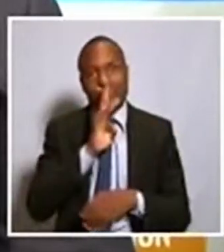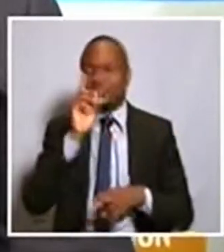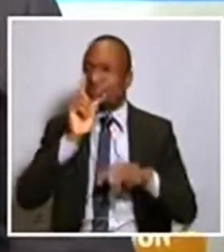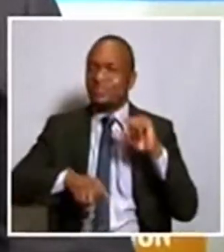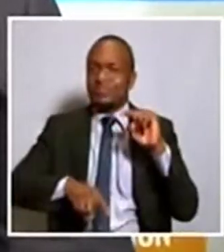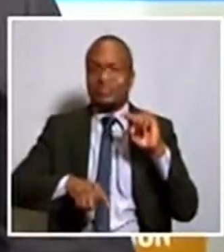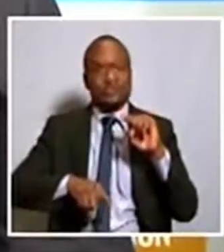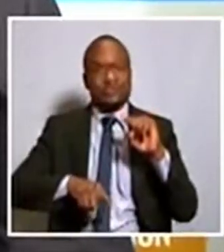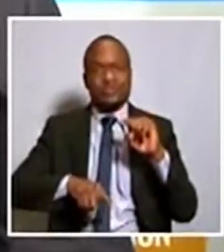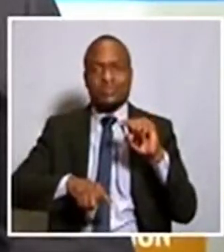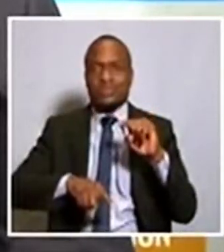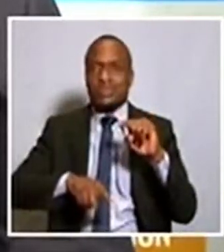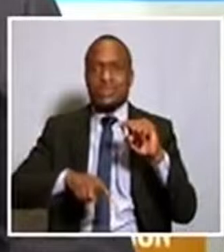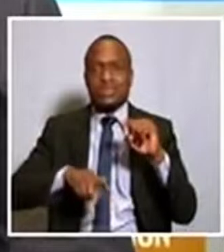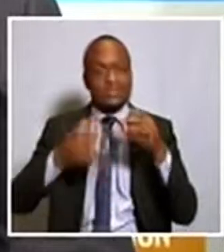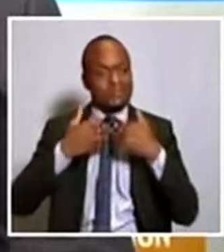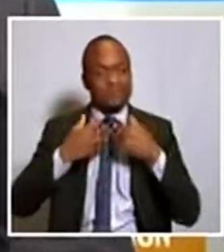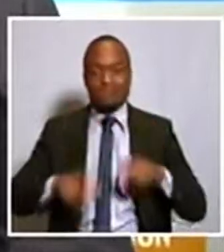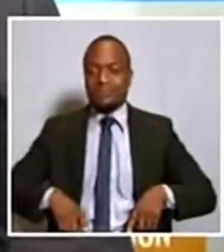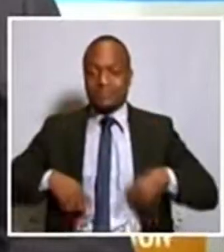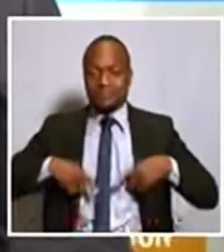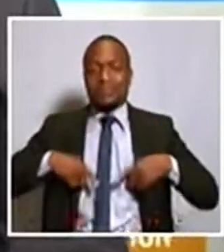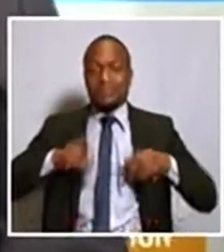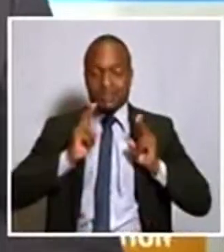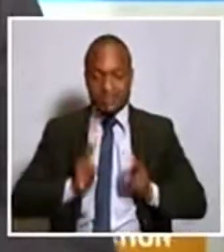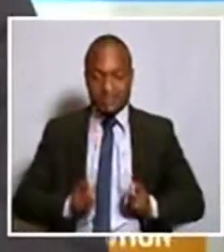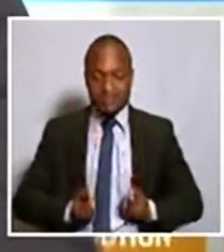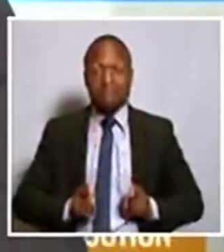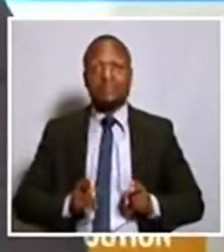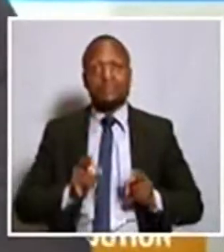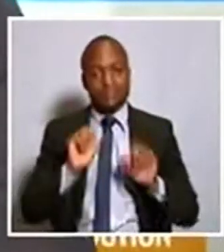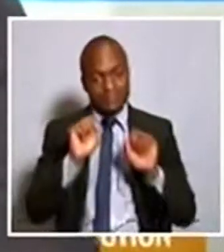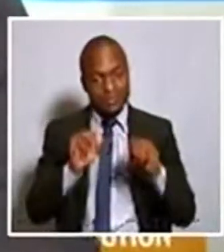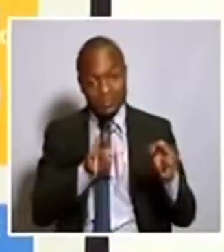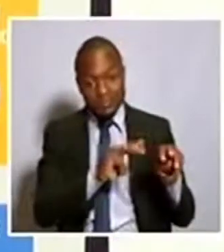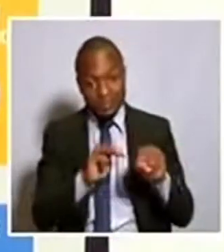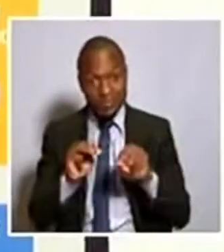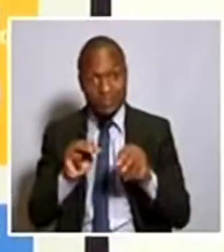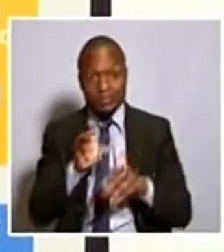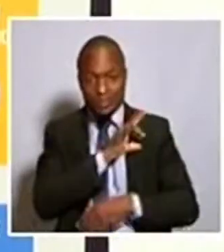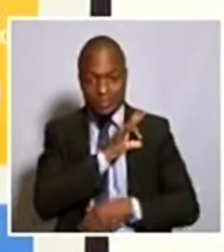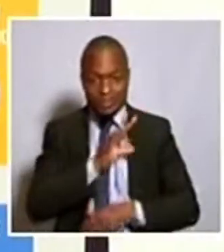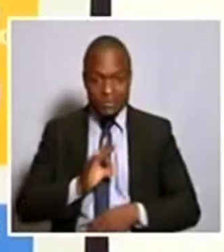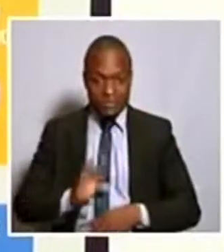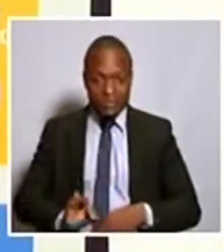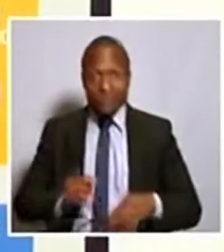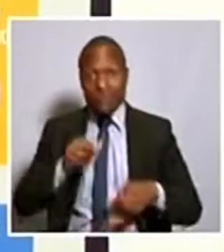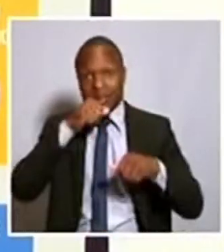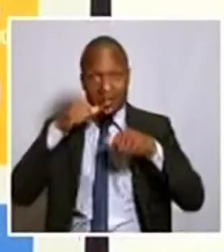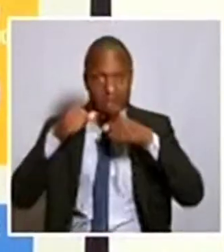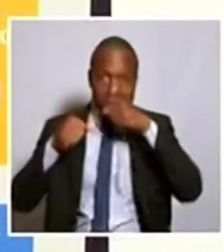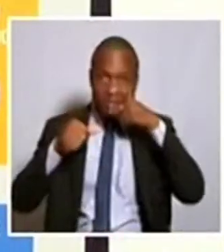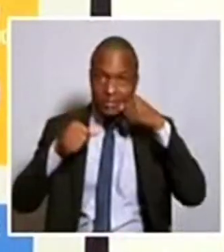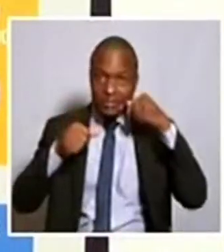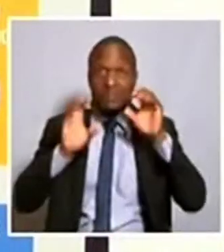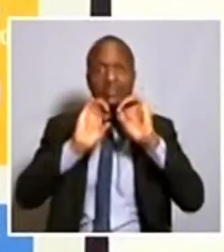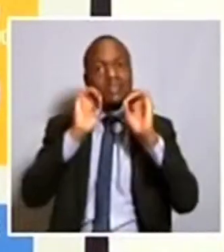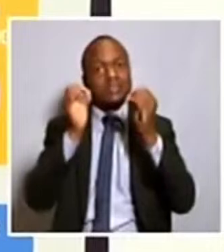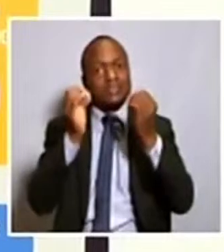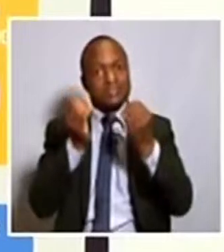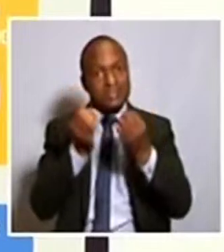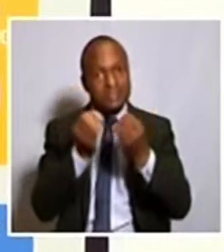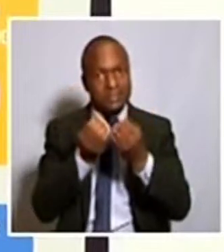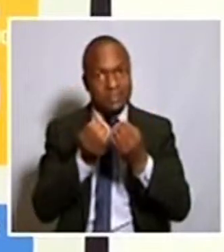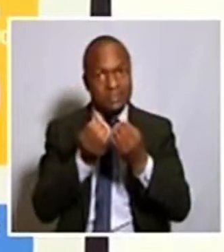can definitely not survive as human beings. Let's move to the Food Agriculture Organization. Mr.